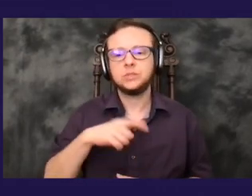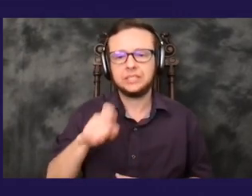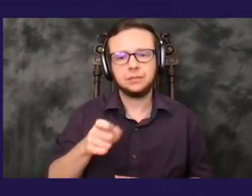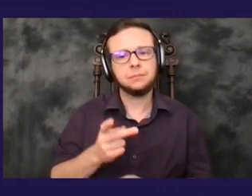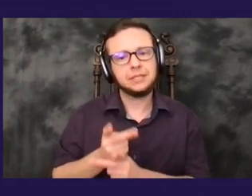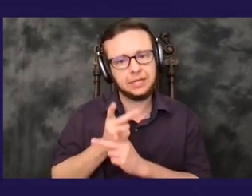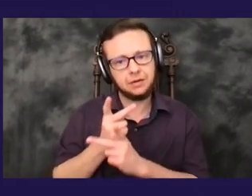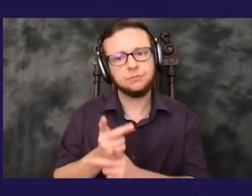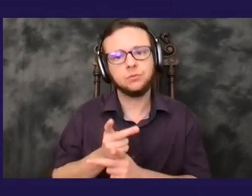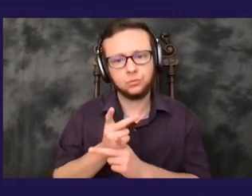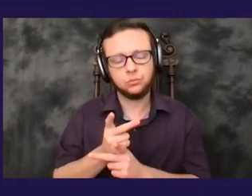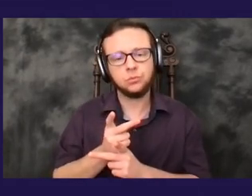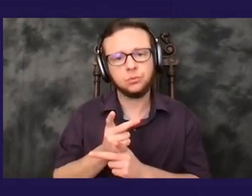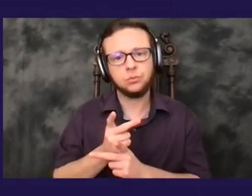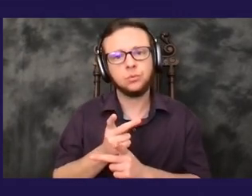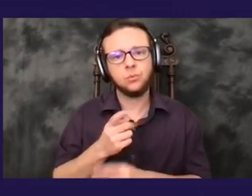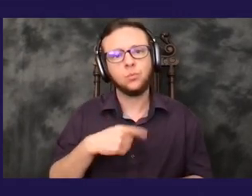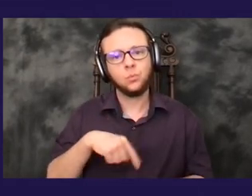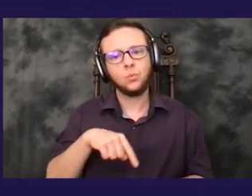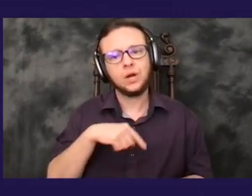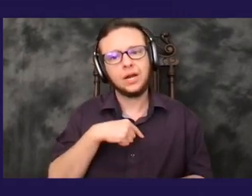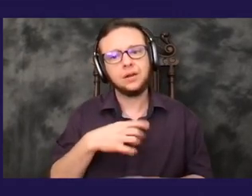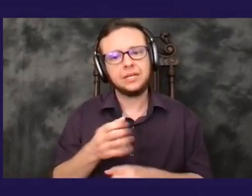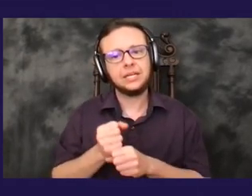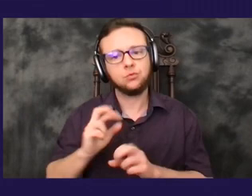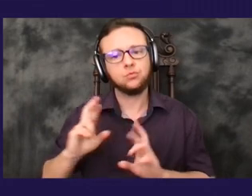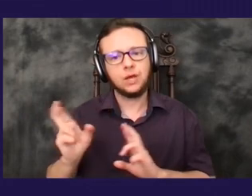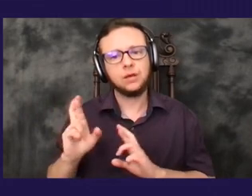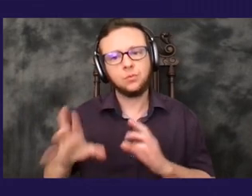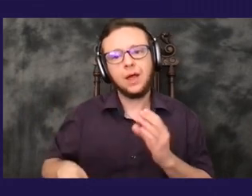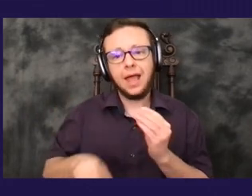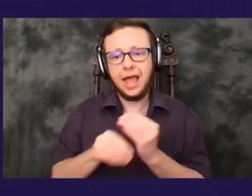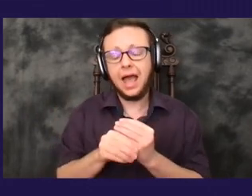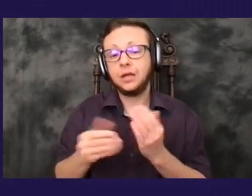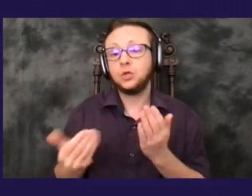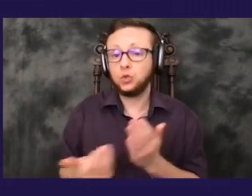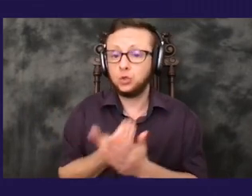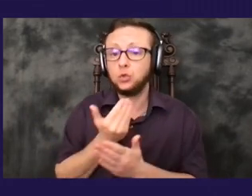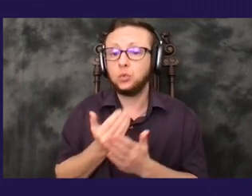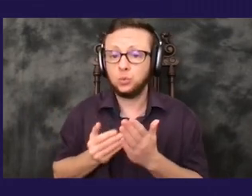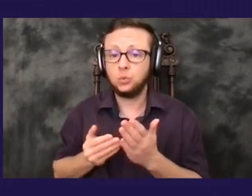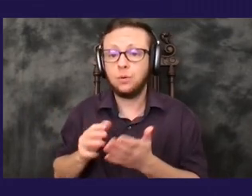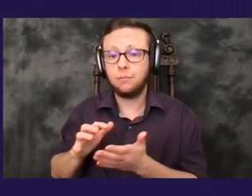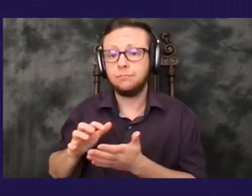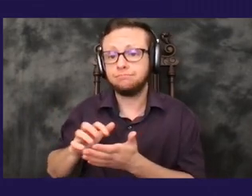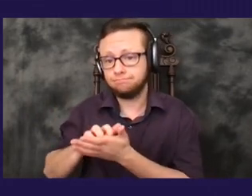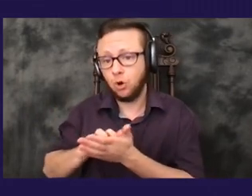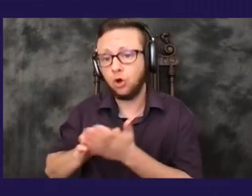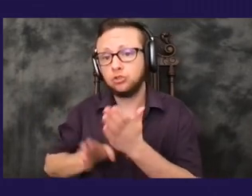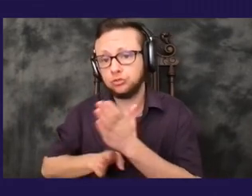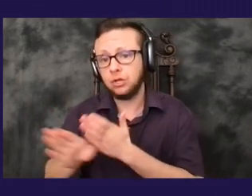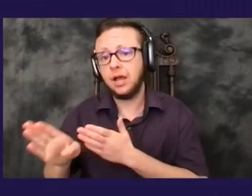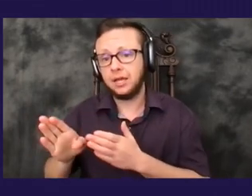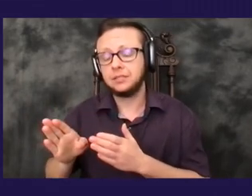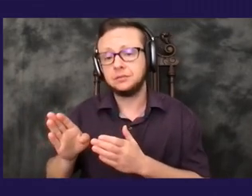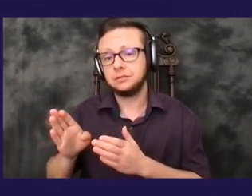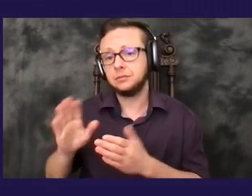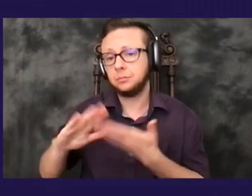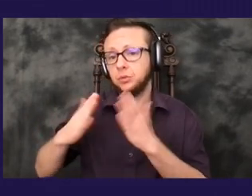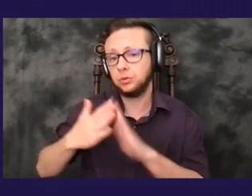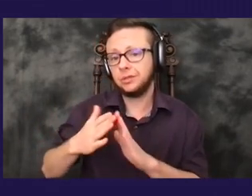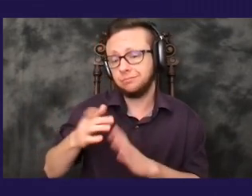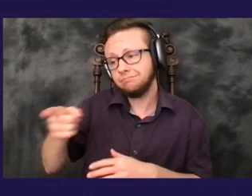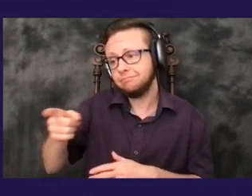ready to add a new marginalized community, which is anti-science community,